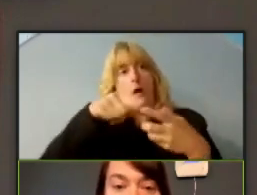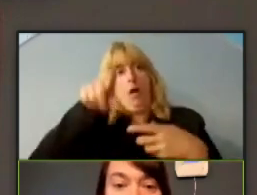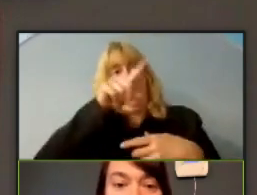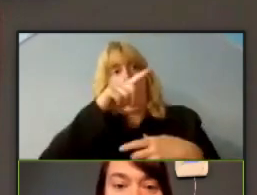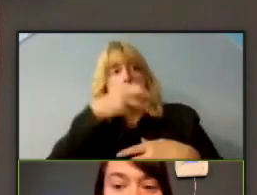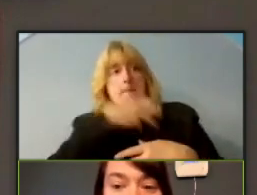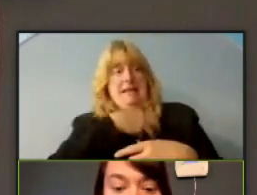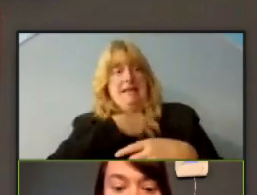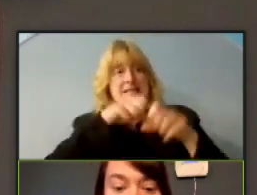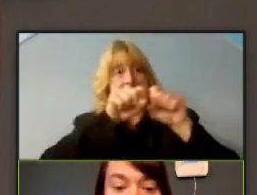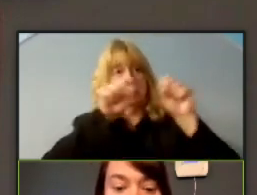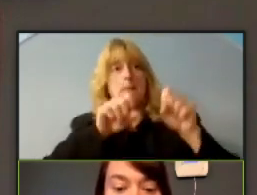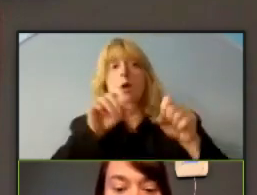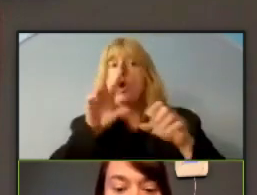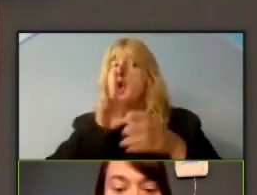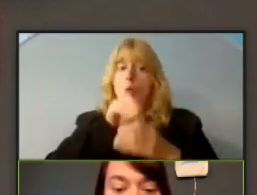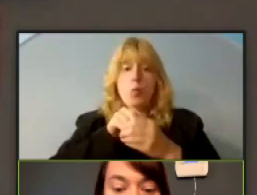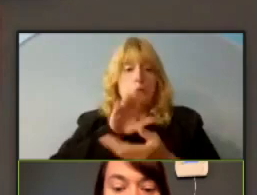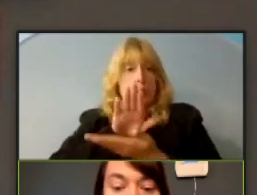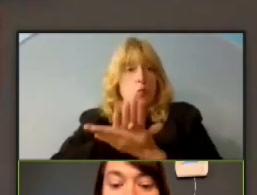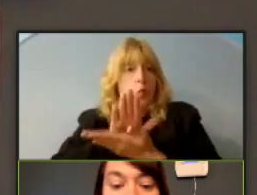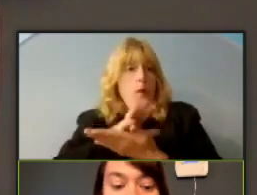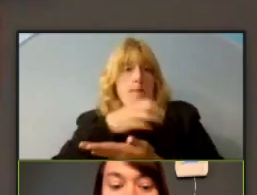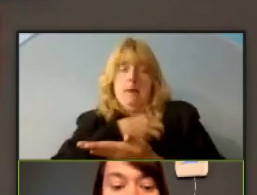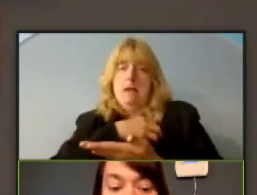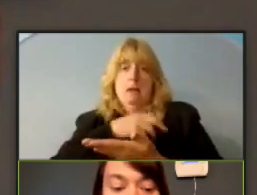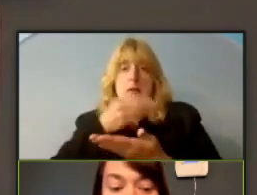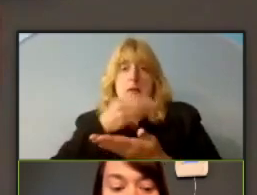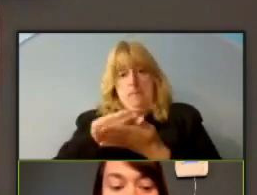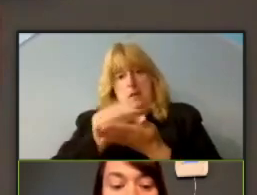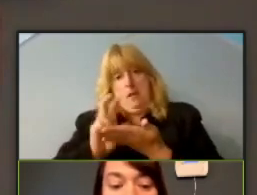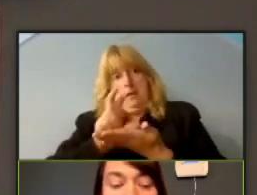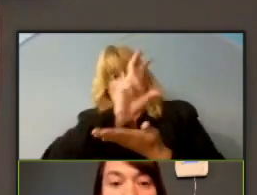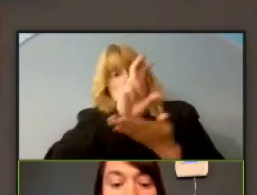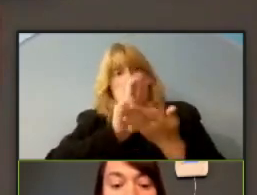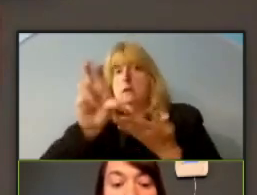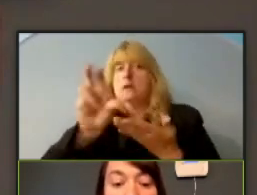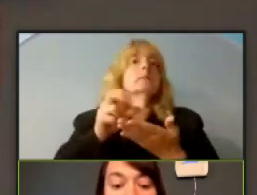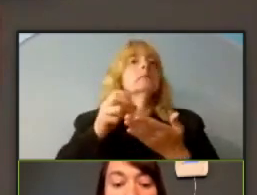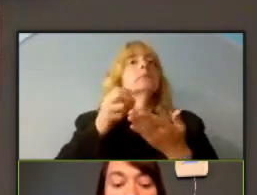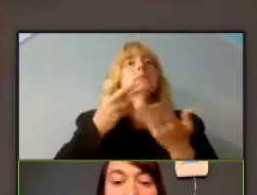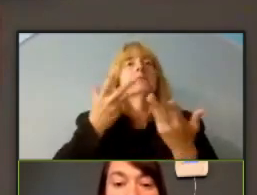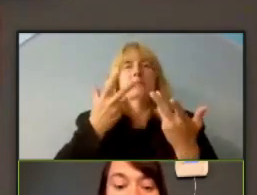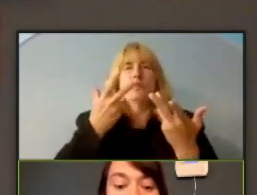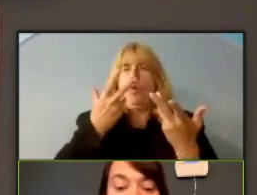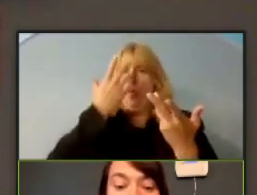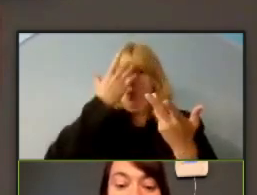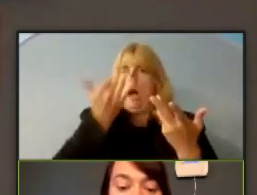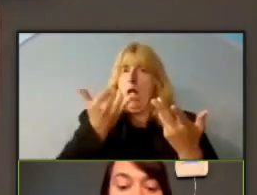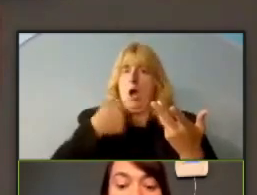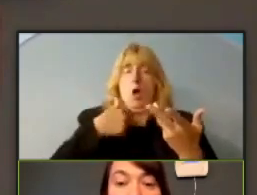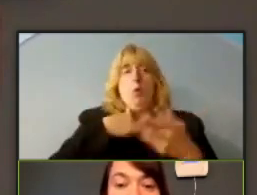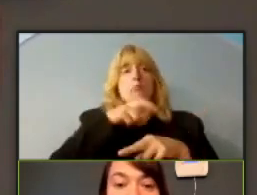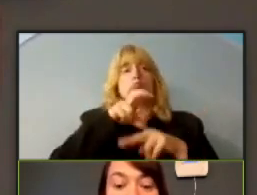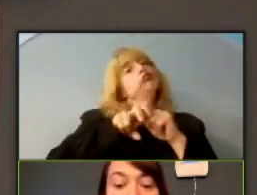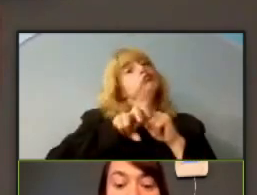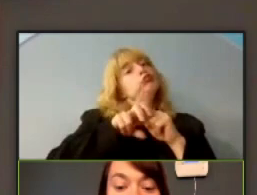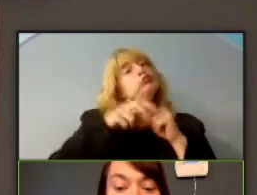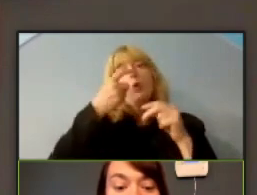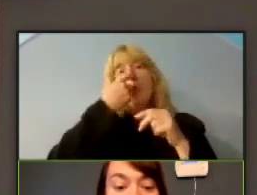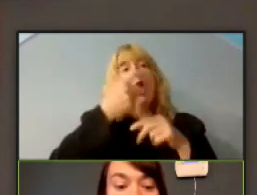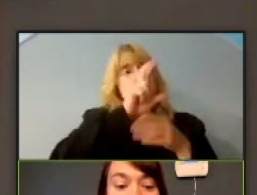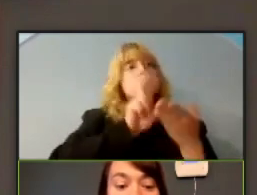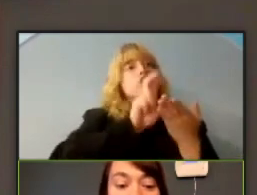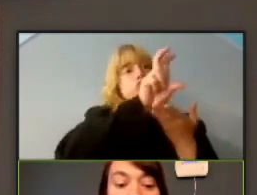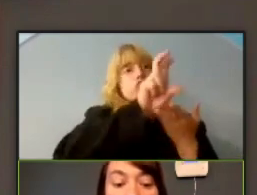including school police. We should not sit back idly and watch our community spend more money on policing Black bodies than funding our